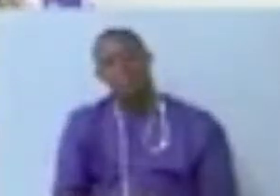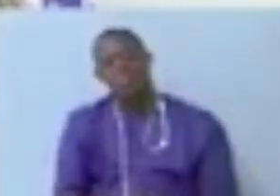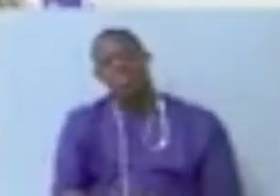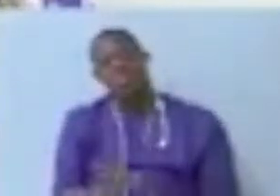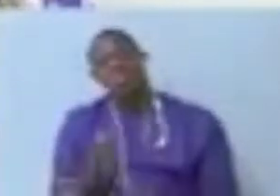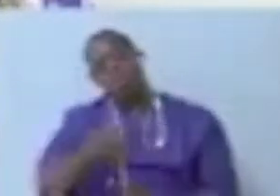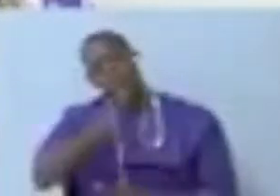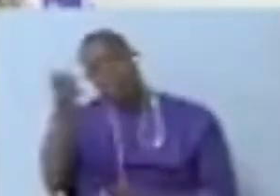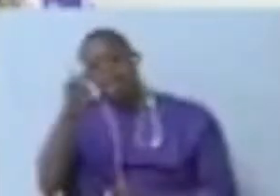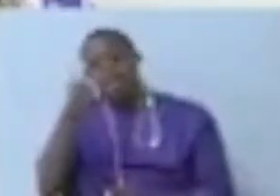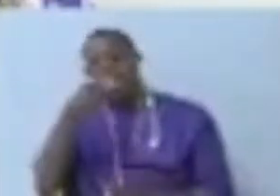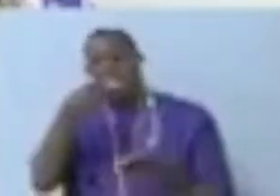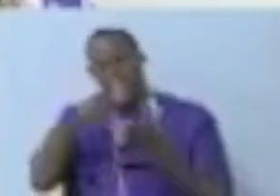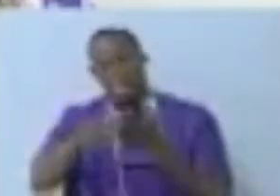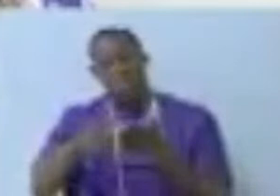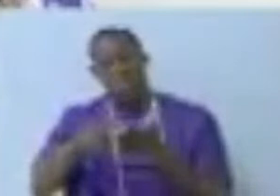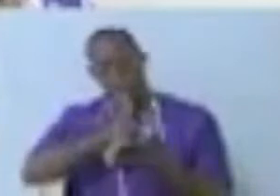written